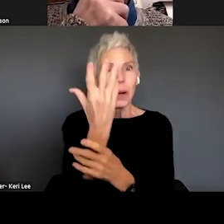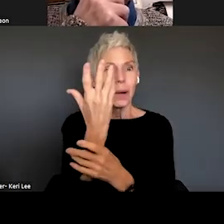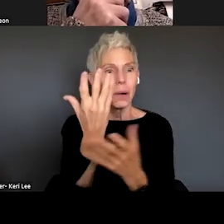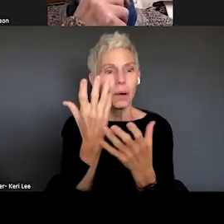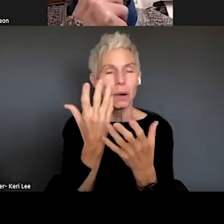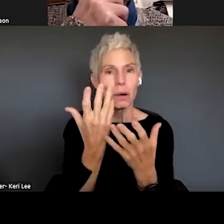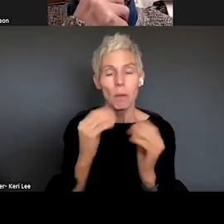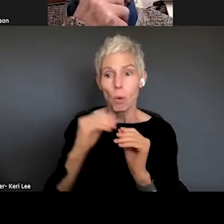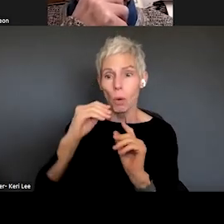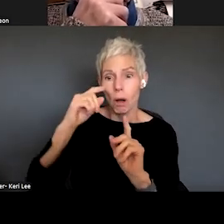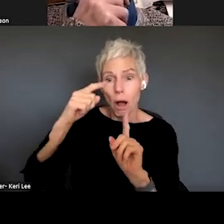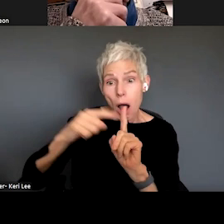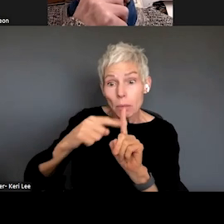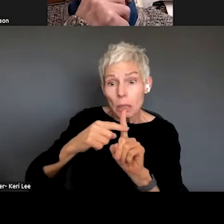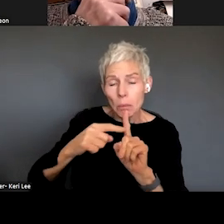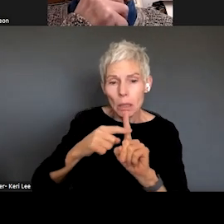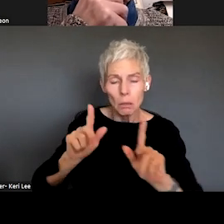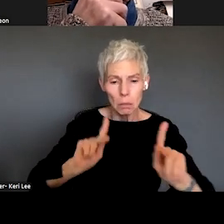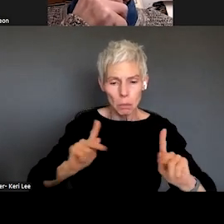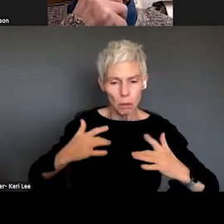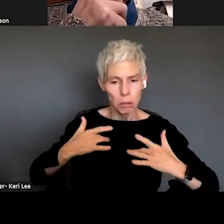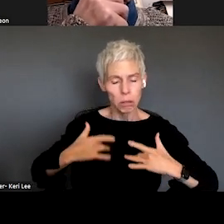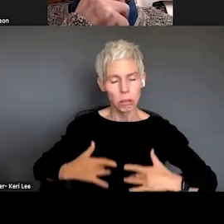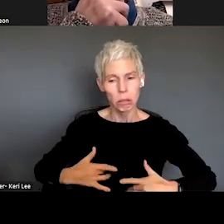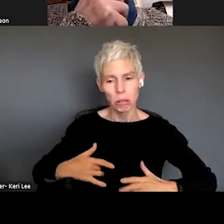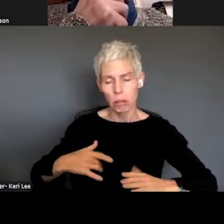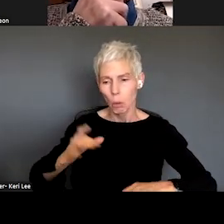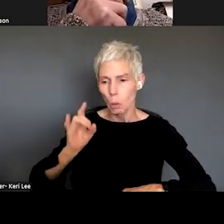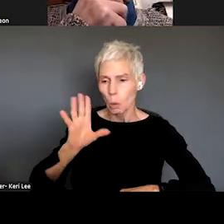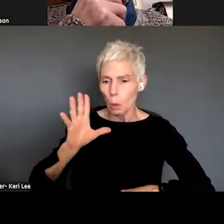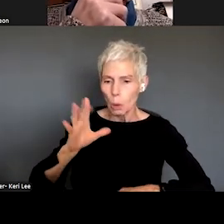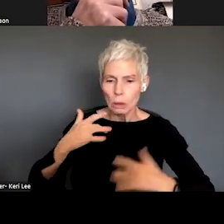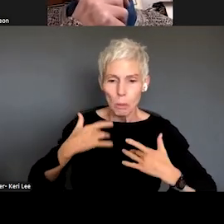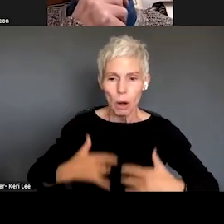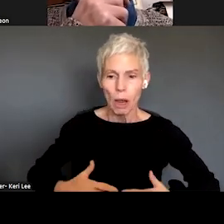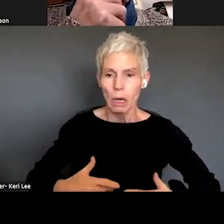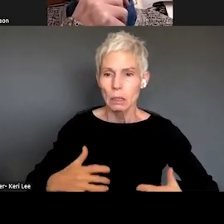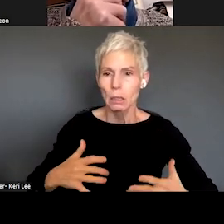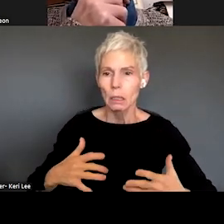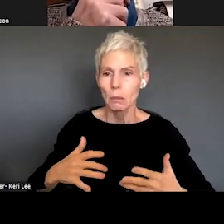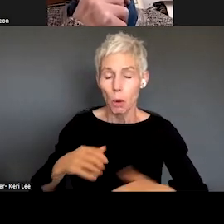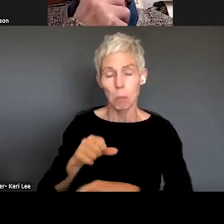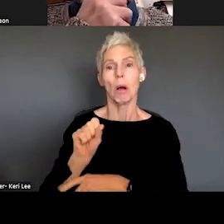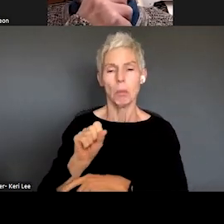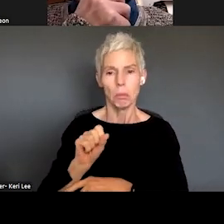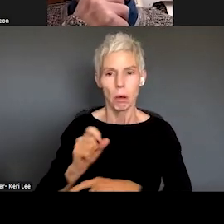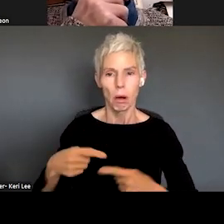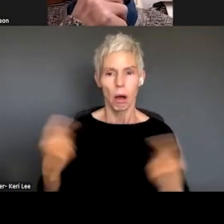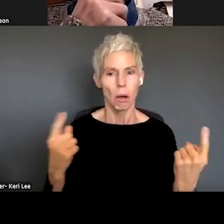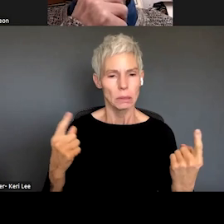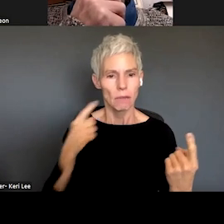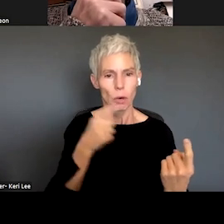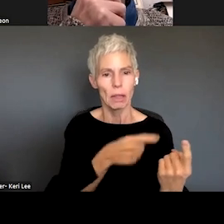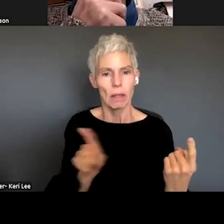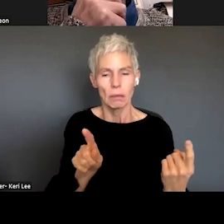people who perhaps are deeply depressed is shown in more jarring contrast for them? We